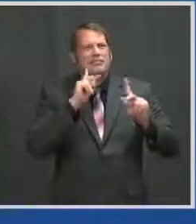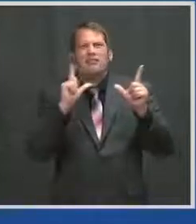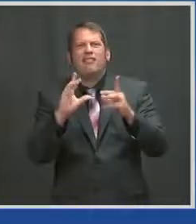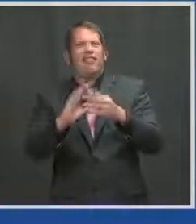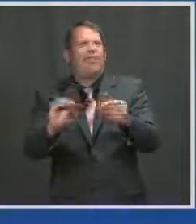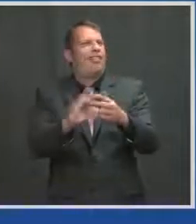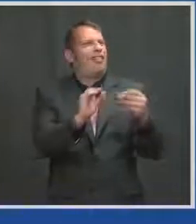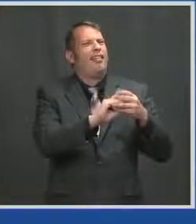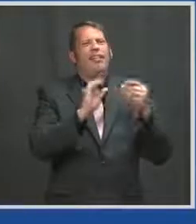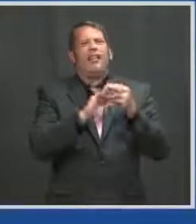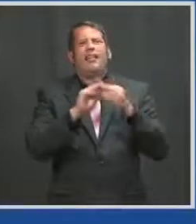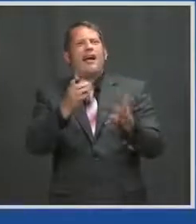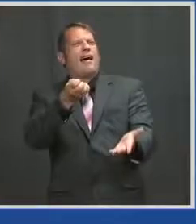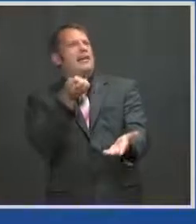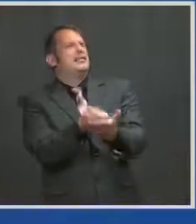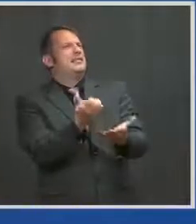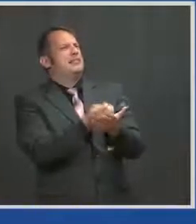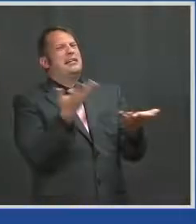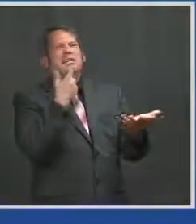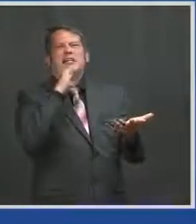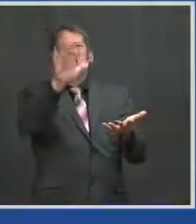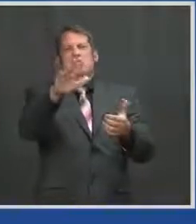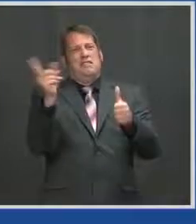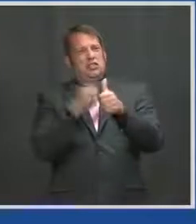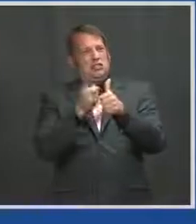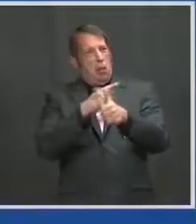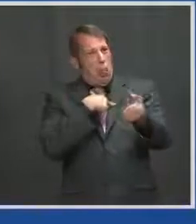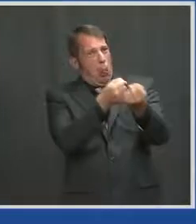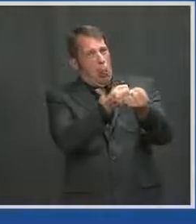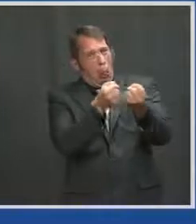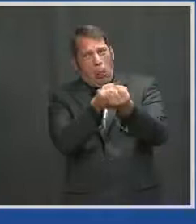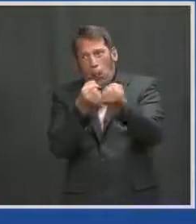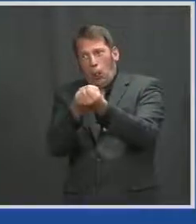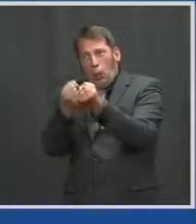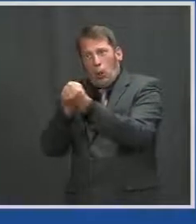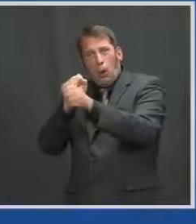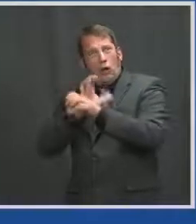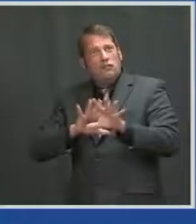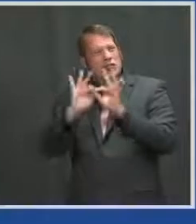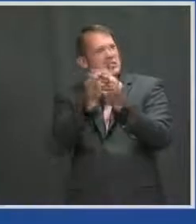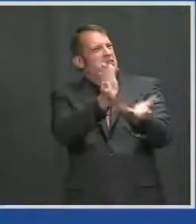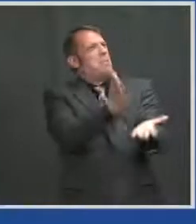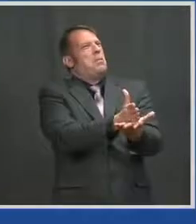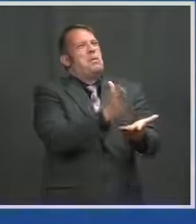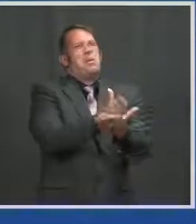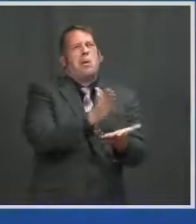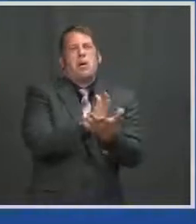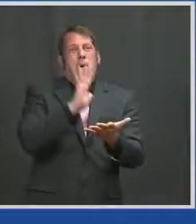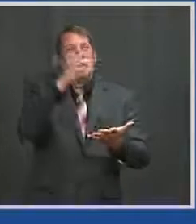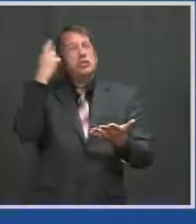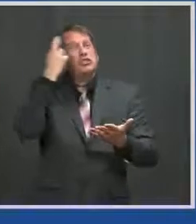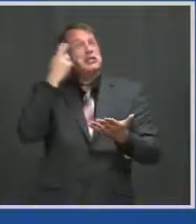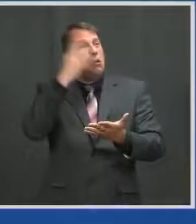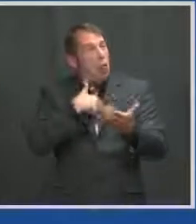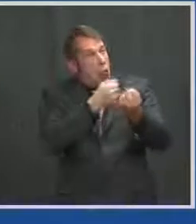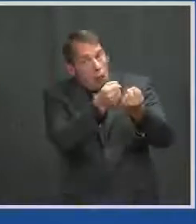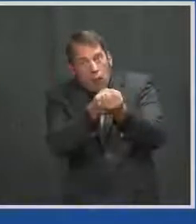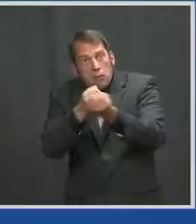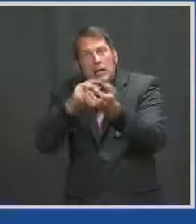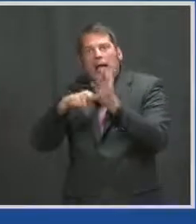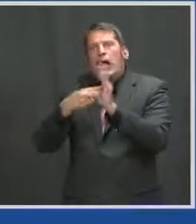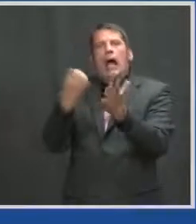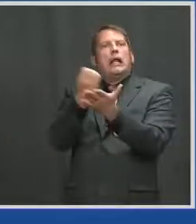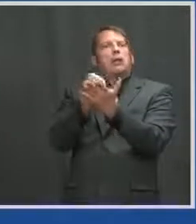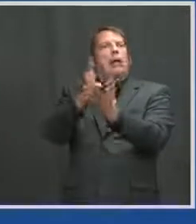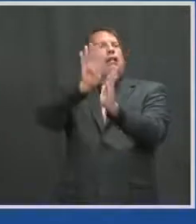we should stop helping workers and families out for fear of overheating the economy. This report reinforces the real